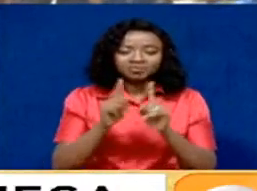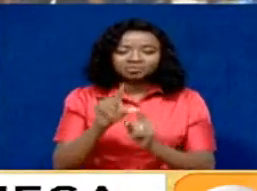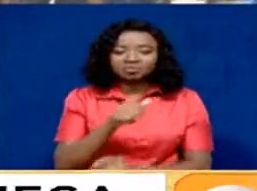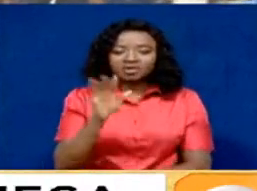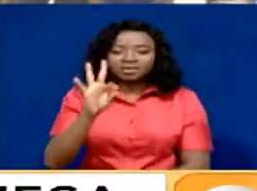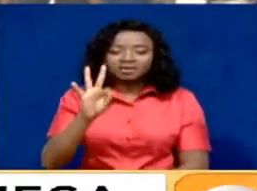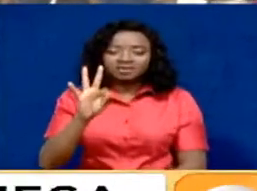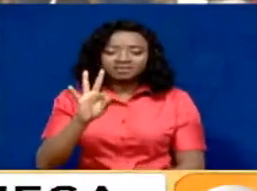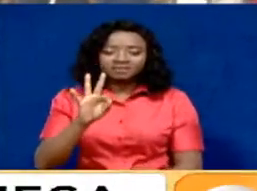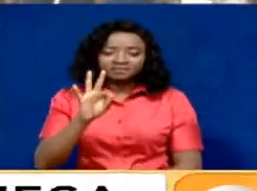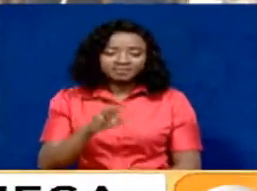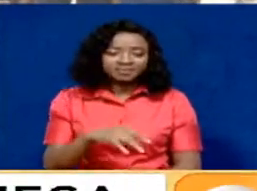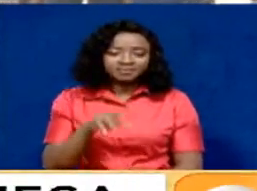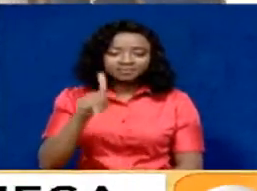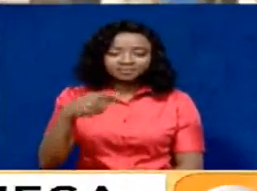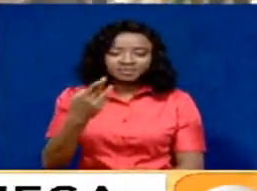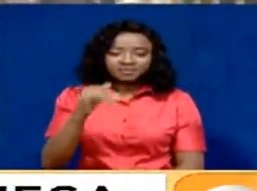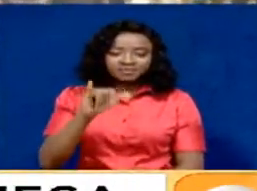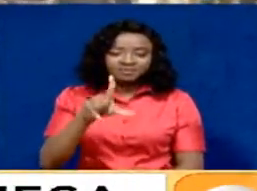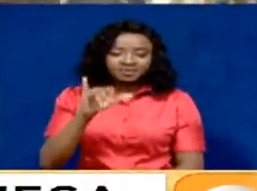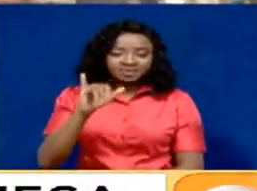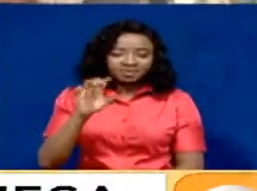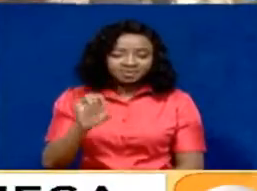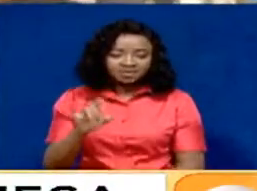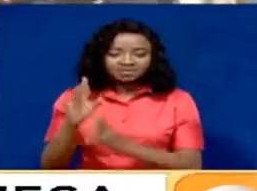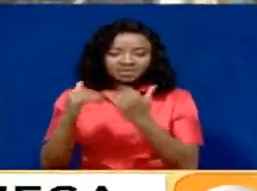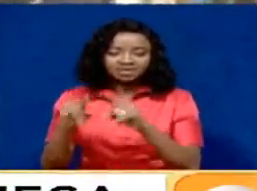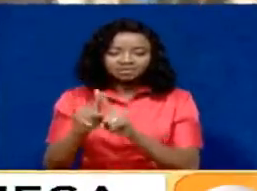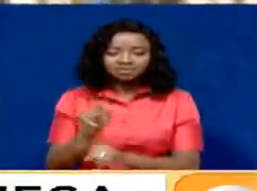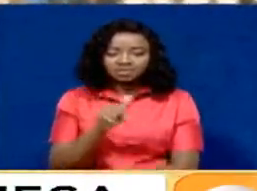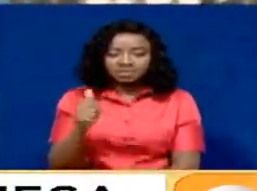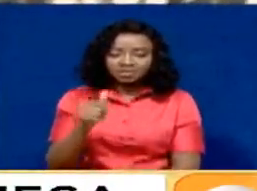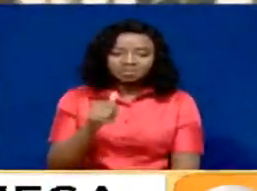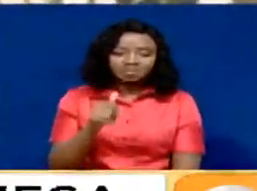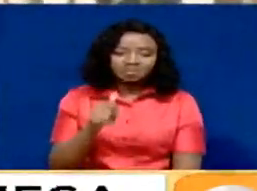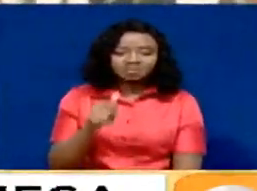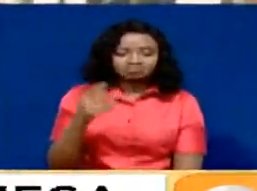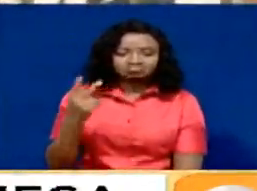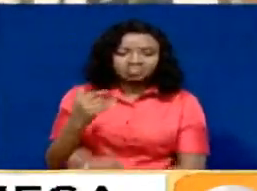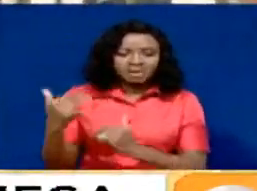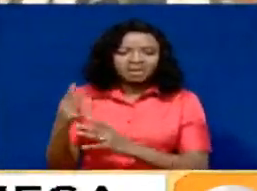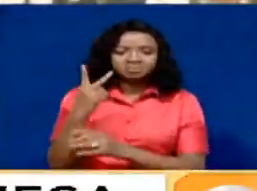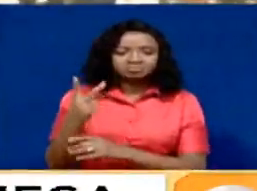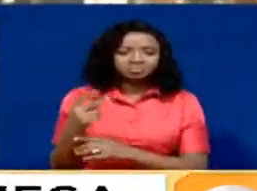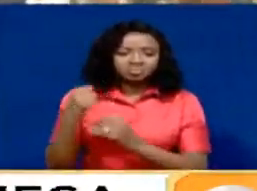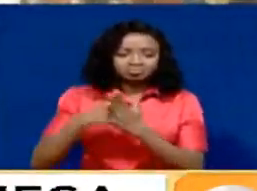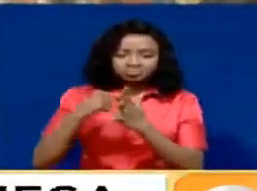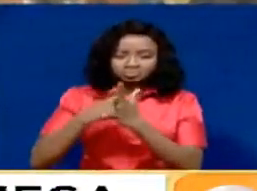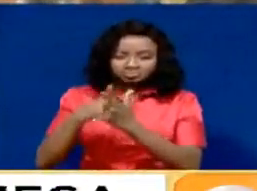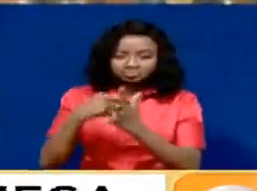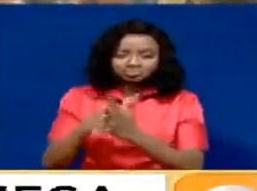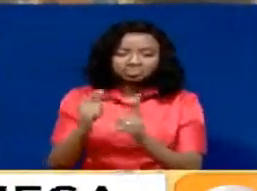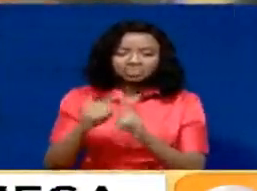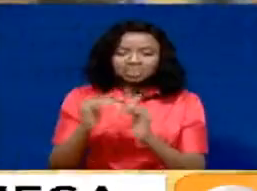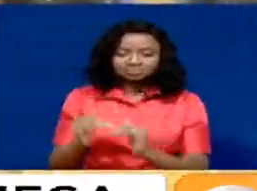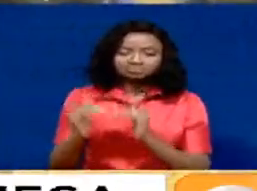George Nyamboa gave the hosts an 18-point cushion at the break with a try apiece. In the second half, the hosts picked up from where